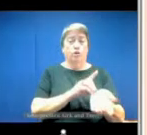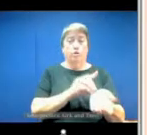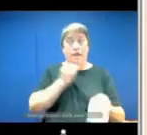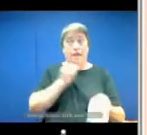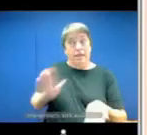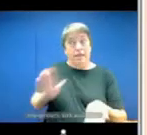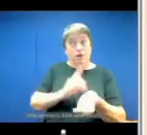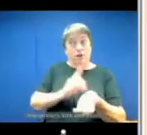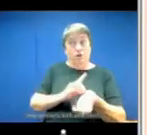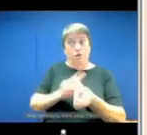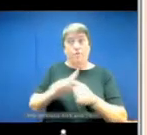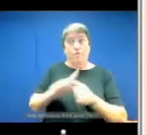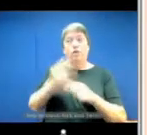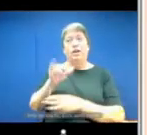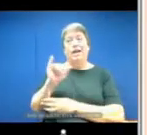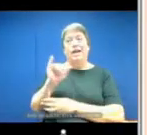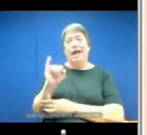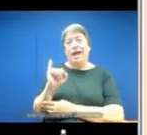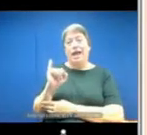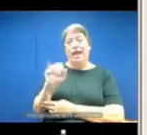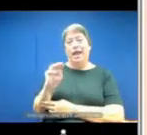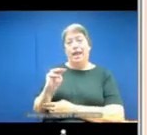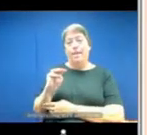an independent medical examination.